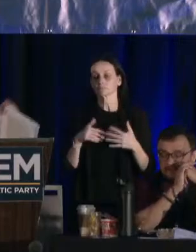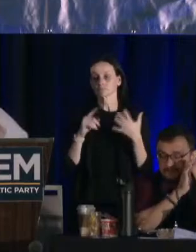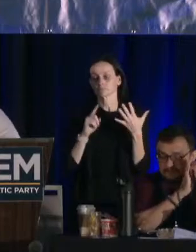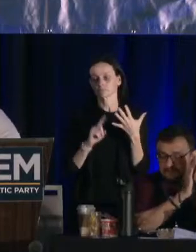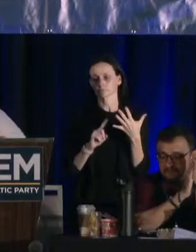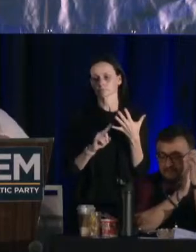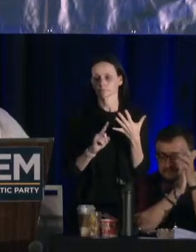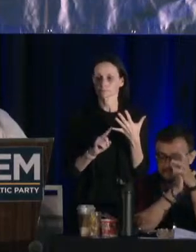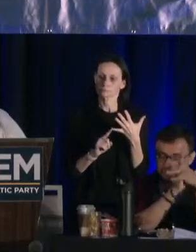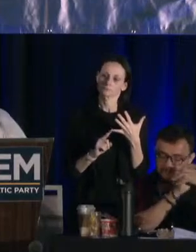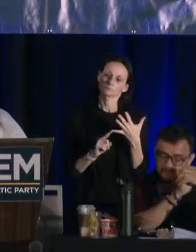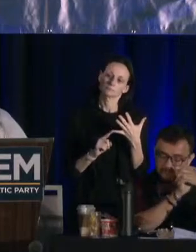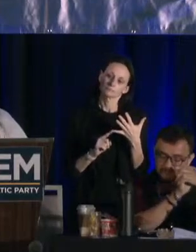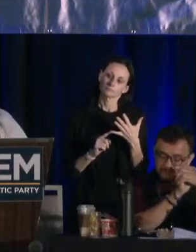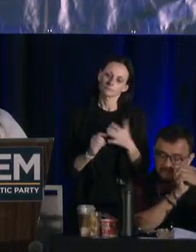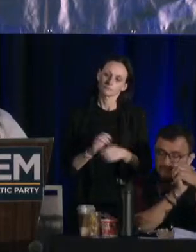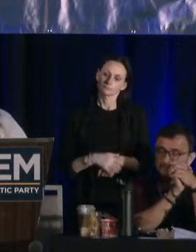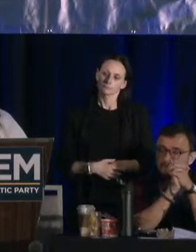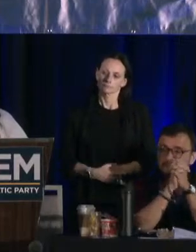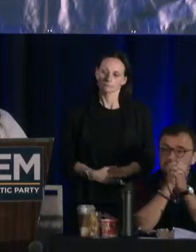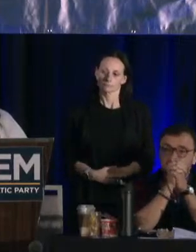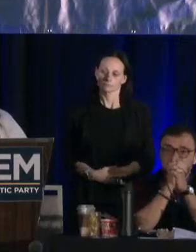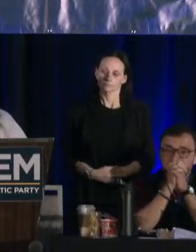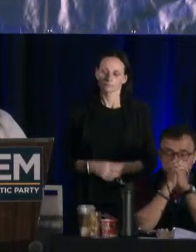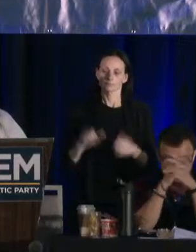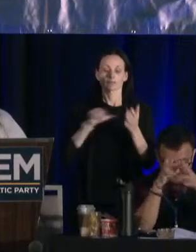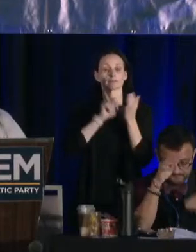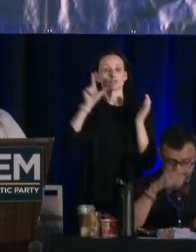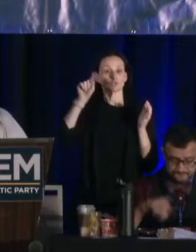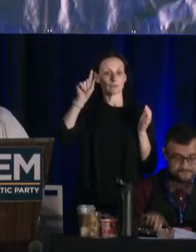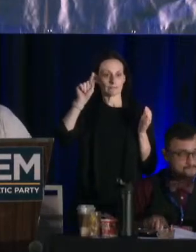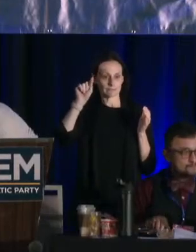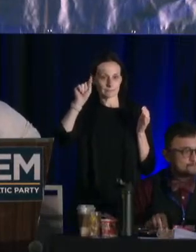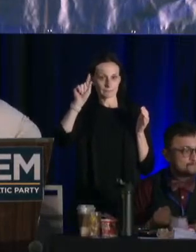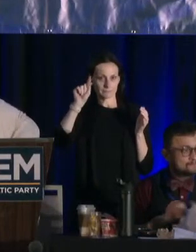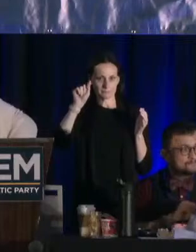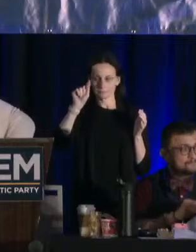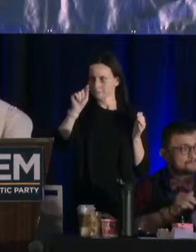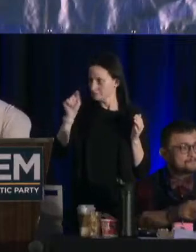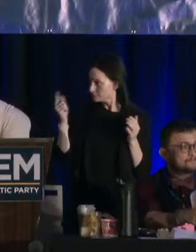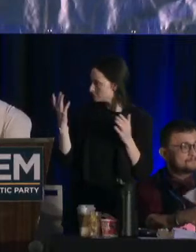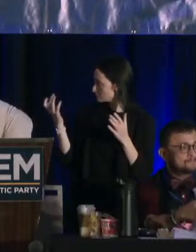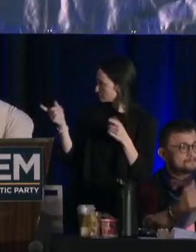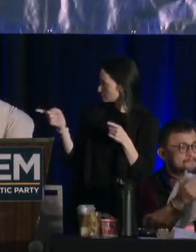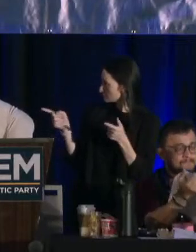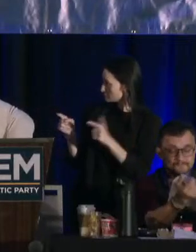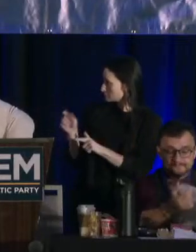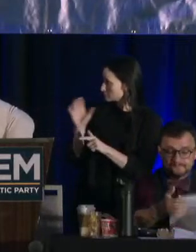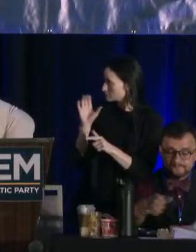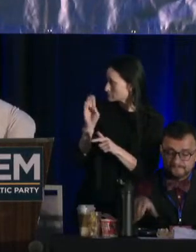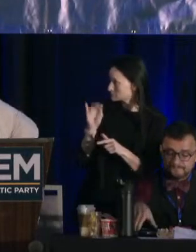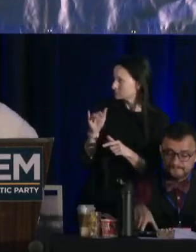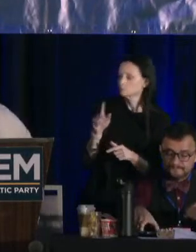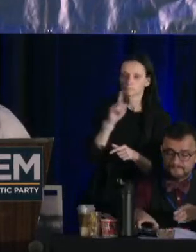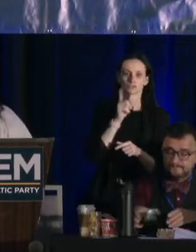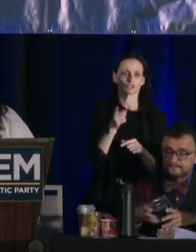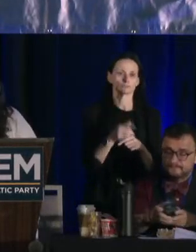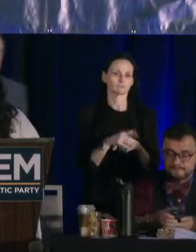on to page 20. Do you want to do that now?